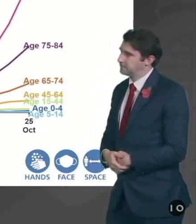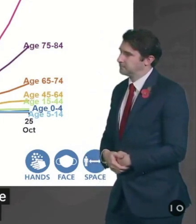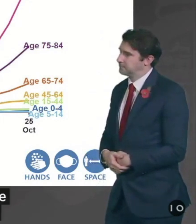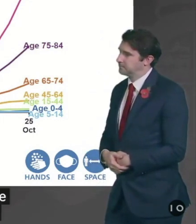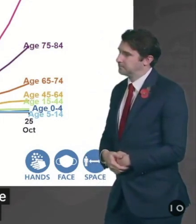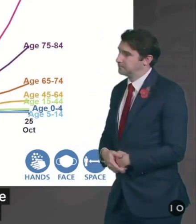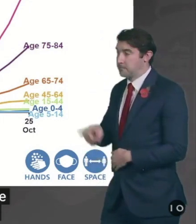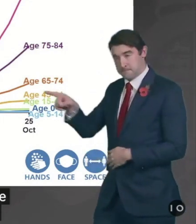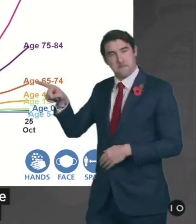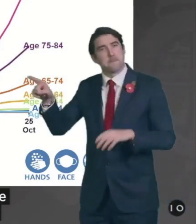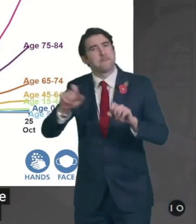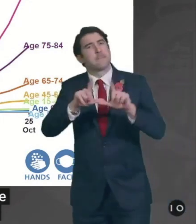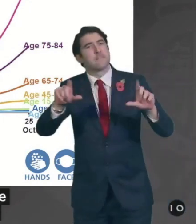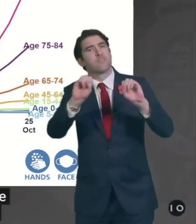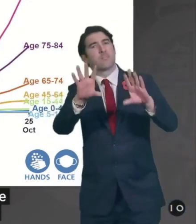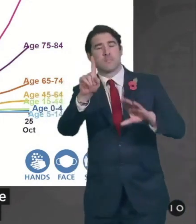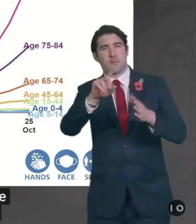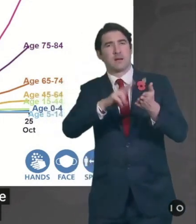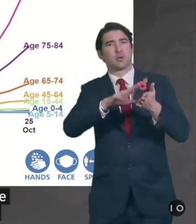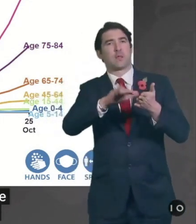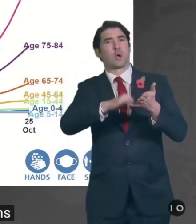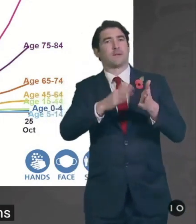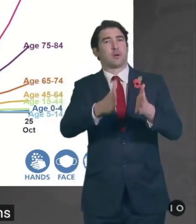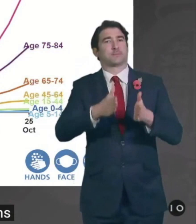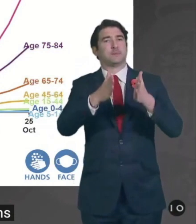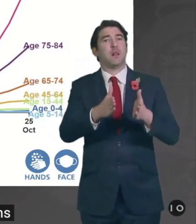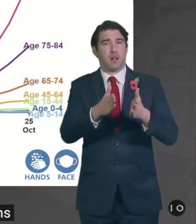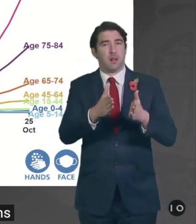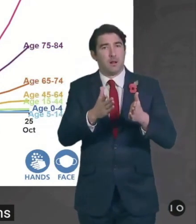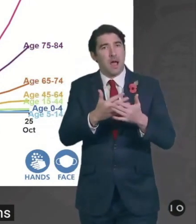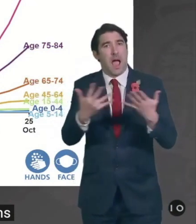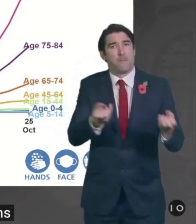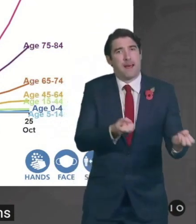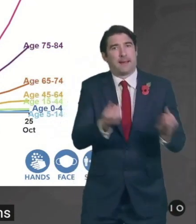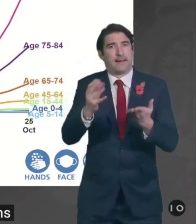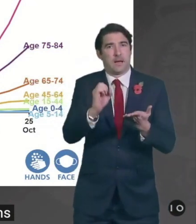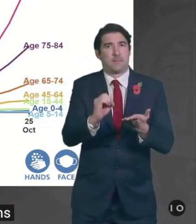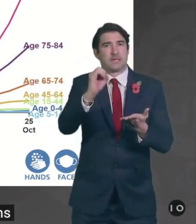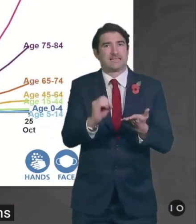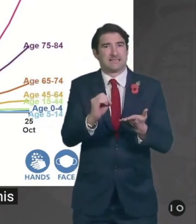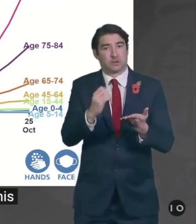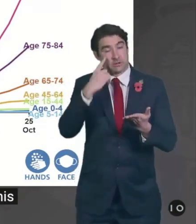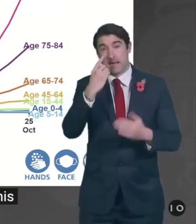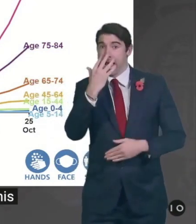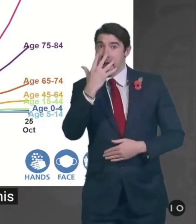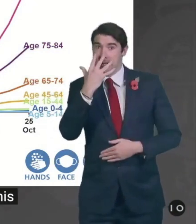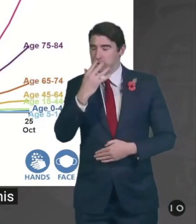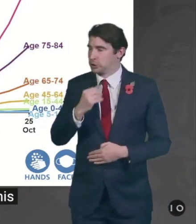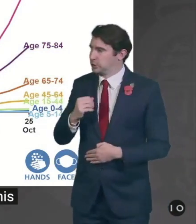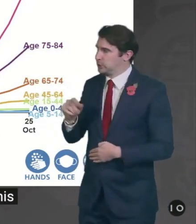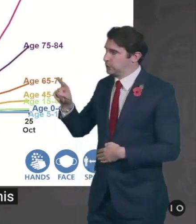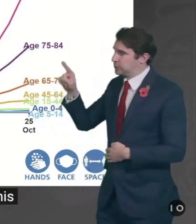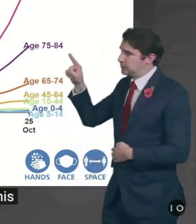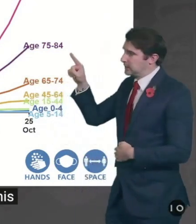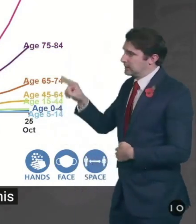admissions in England by age group. And this is just looking at people at different age groups. There is a rise in